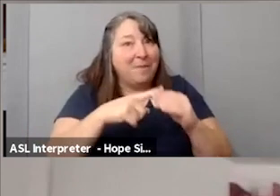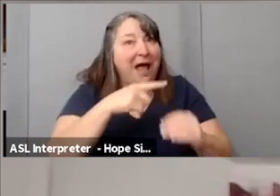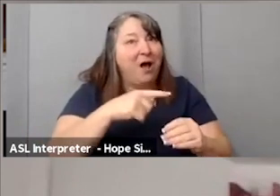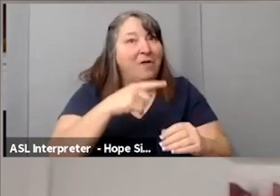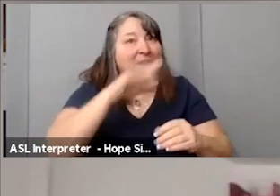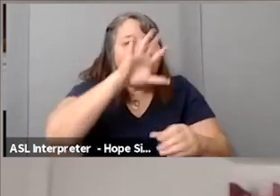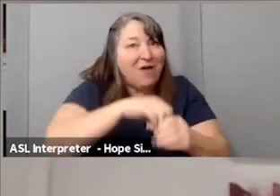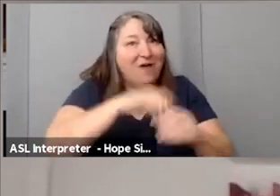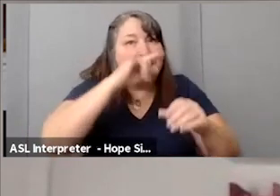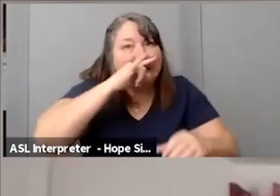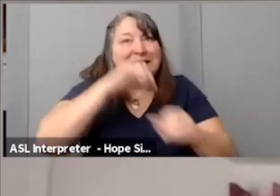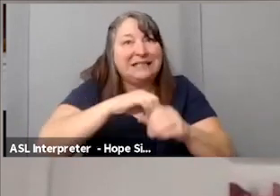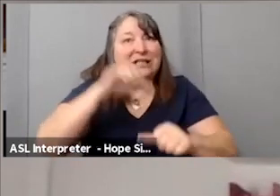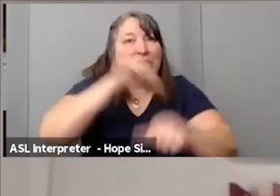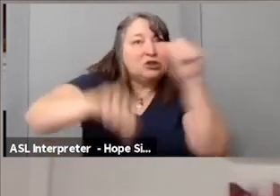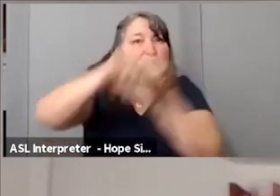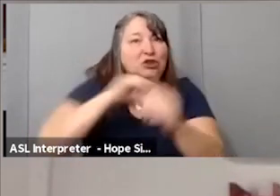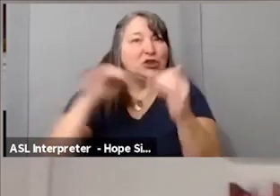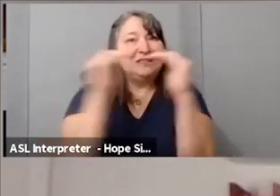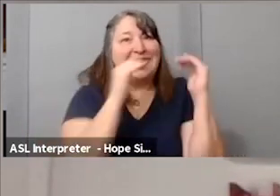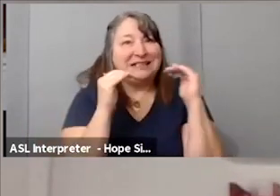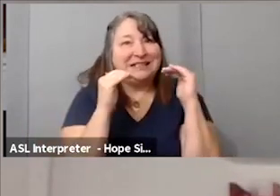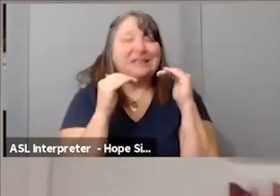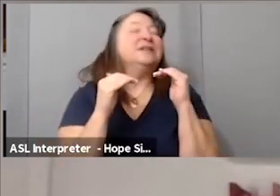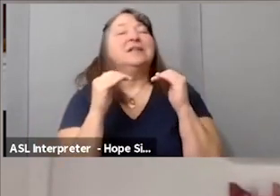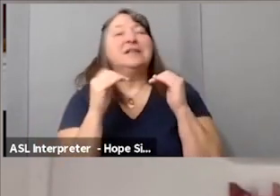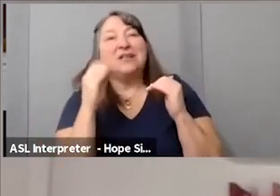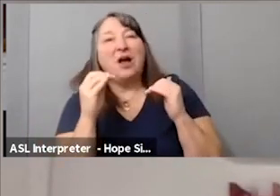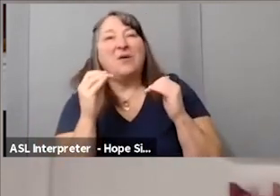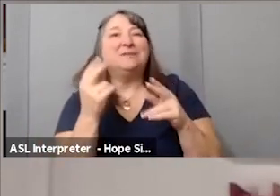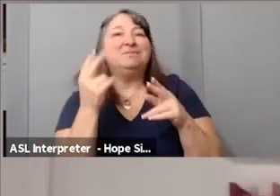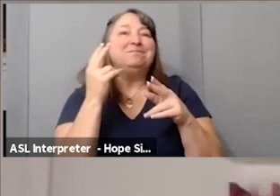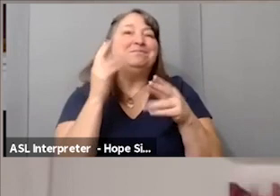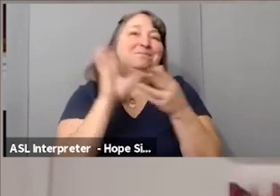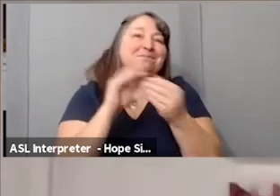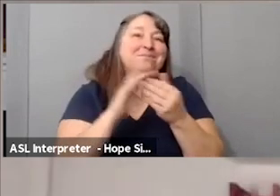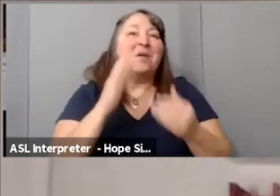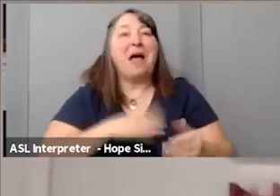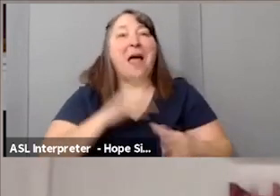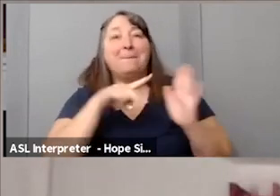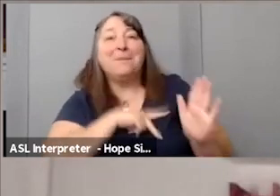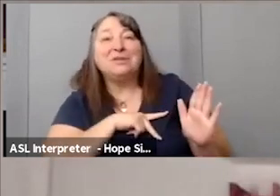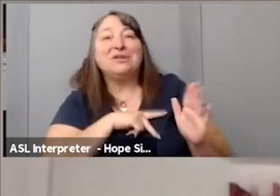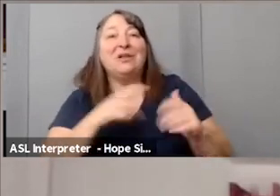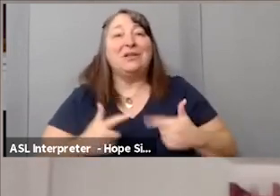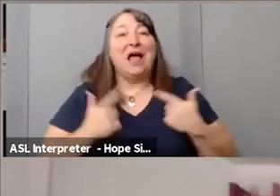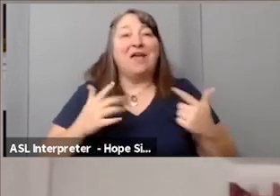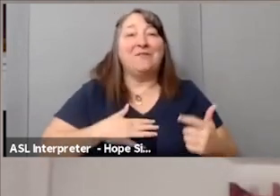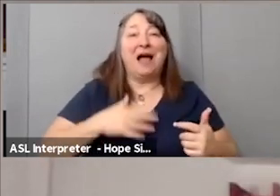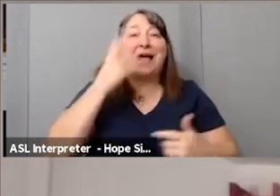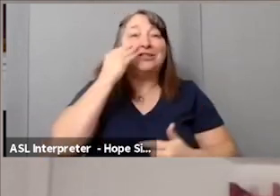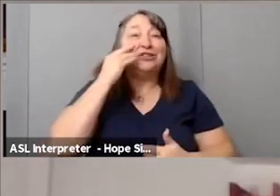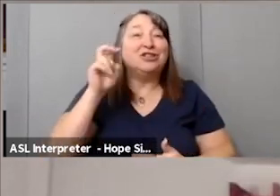book itself is very small, and it's kind of talking about my own personal life and my journey, but largely talking about people like Bob